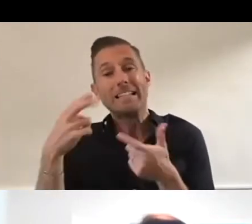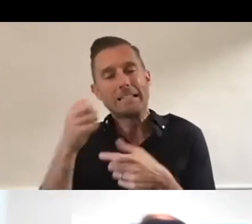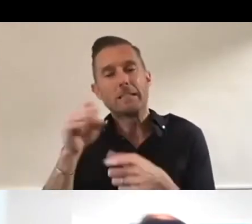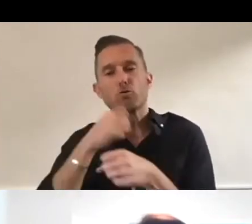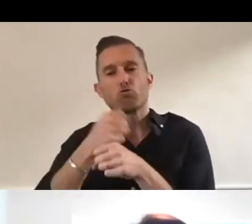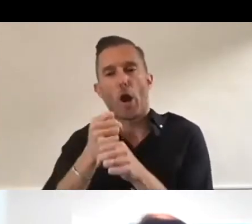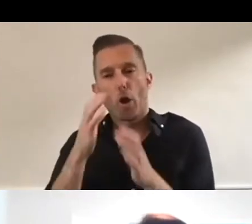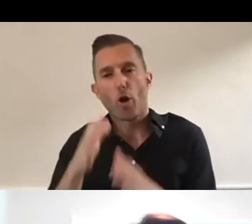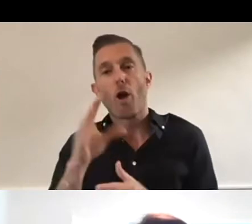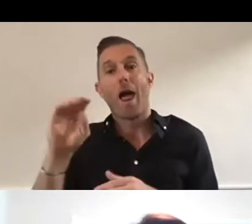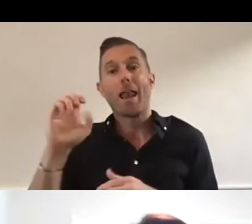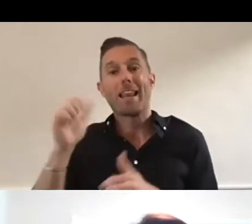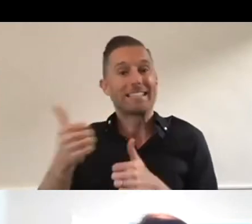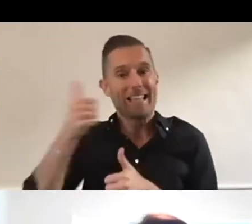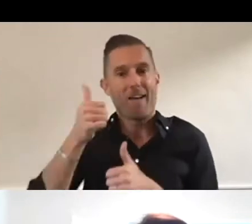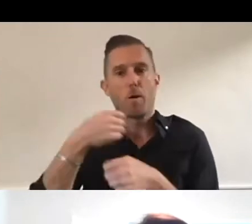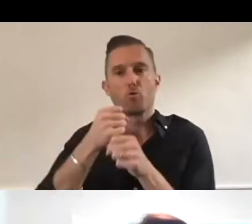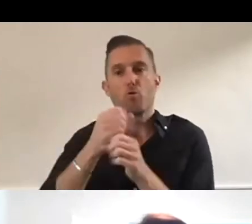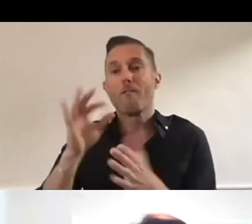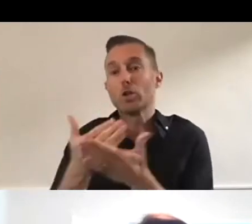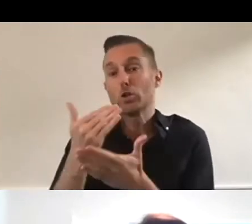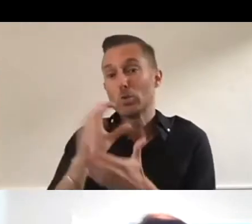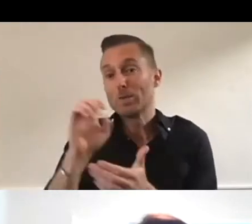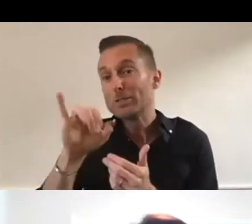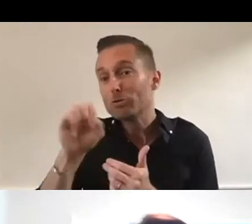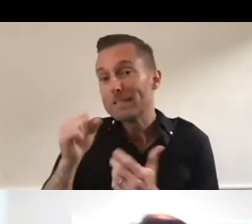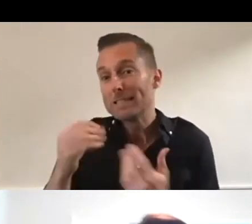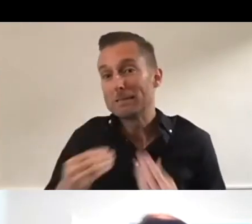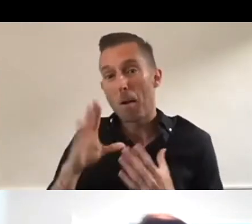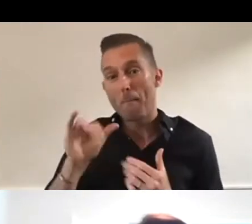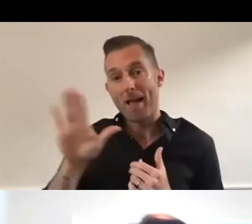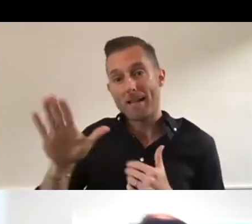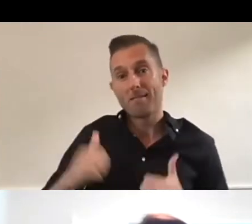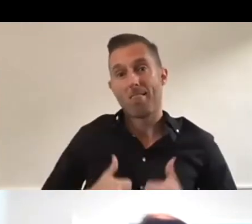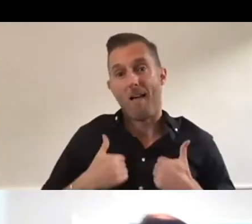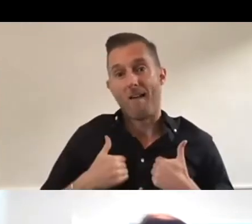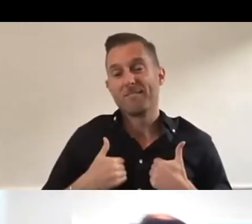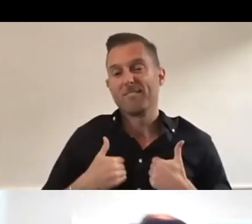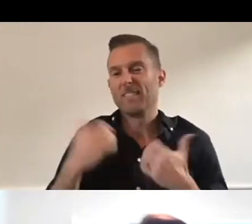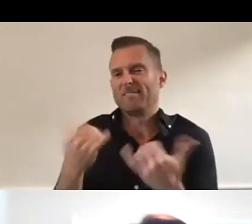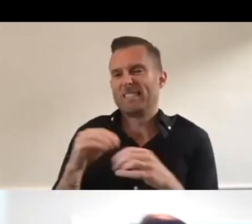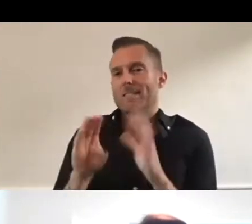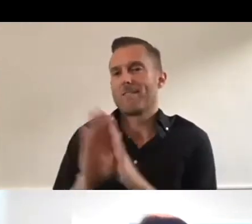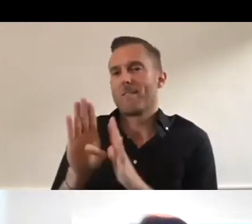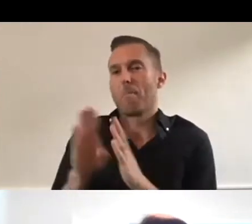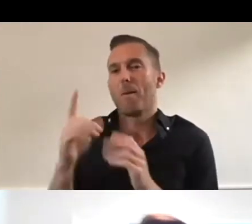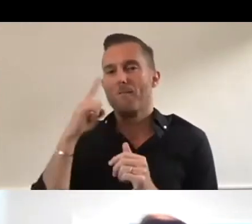executive producer of a new series inspired by his life in development at ABC.